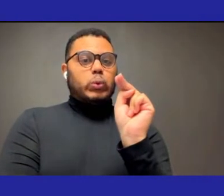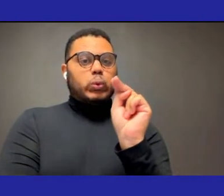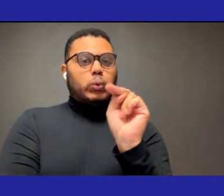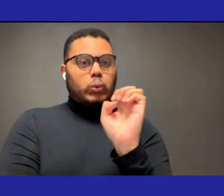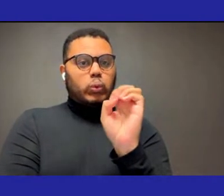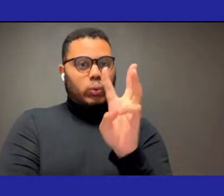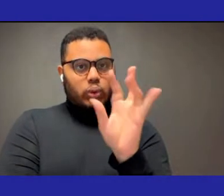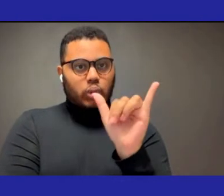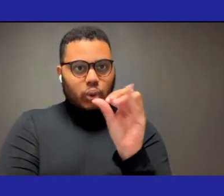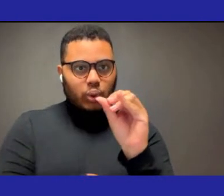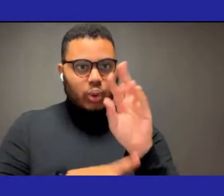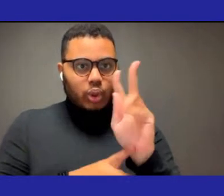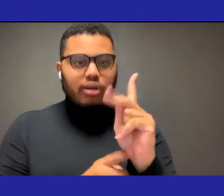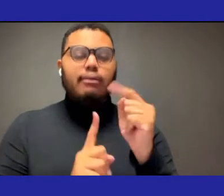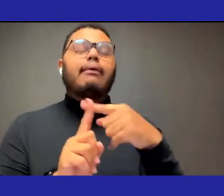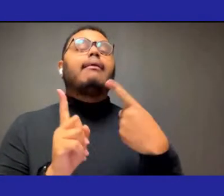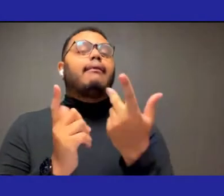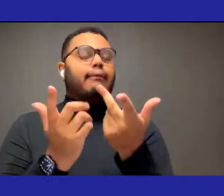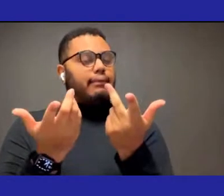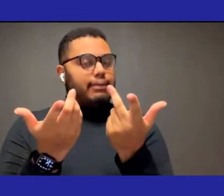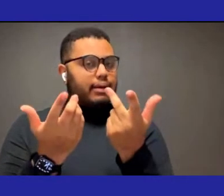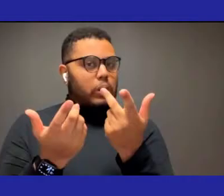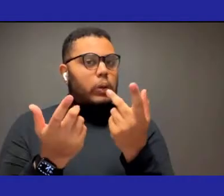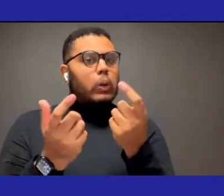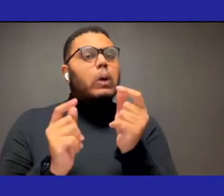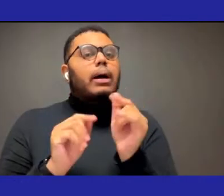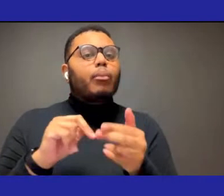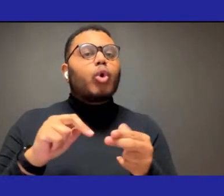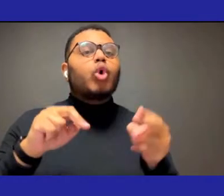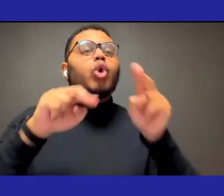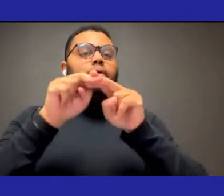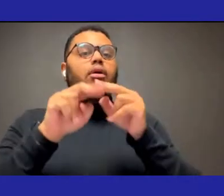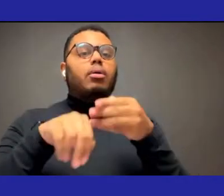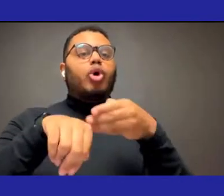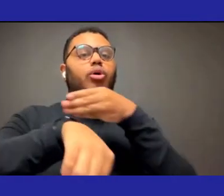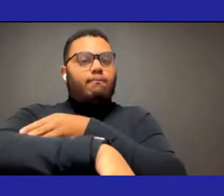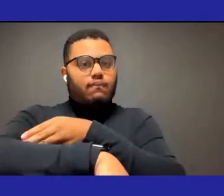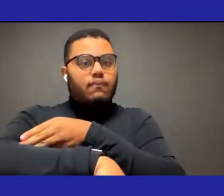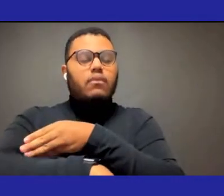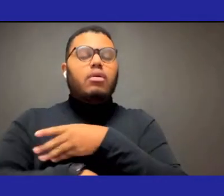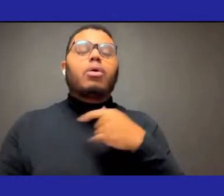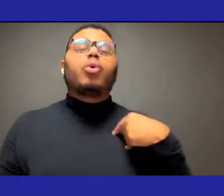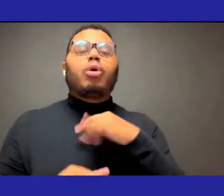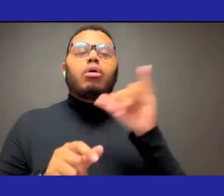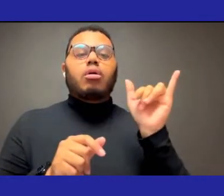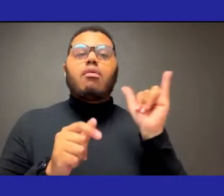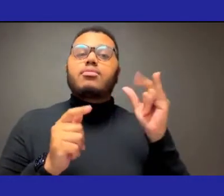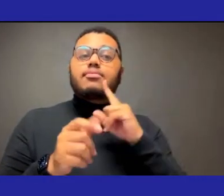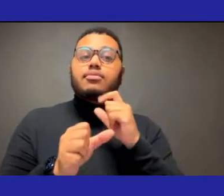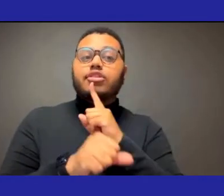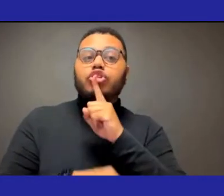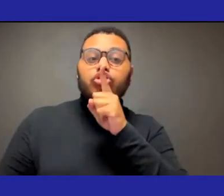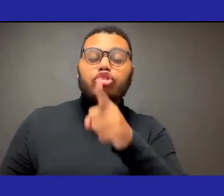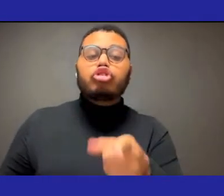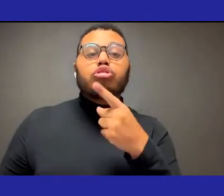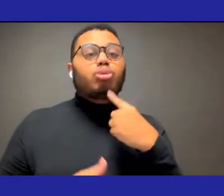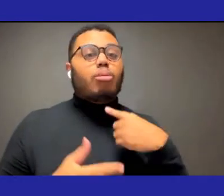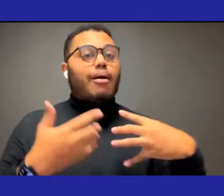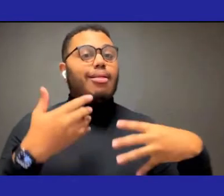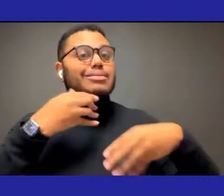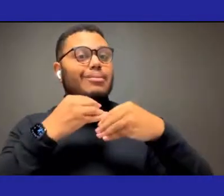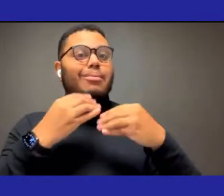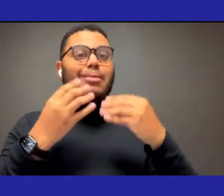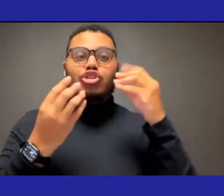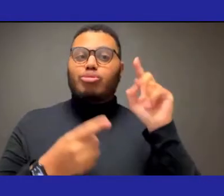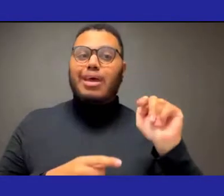achieving an incremental improvement. We've also ensured that supplemental data, that's data for individuals who